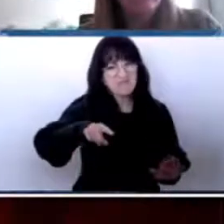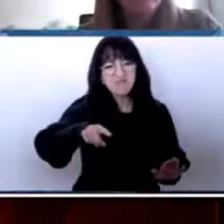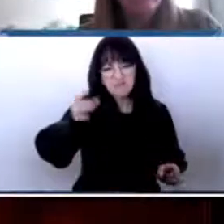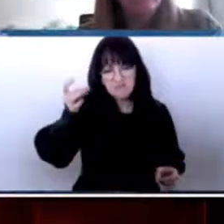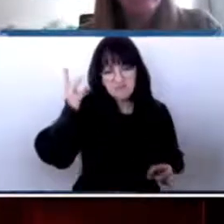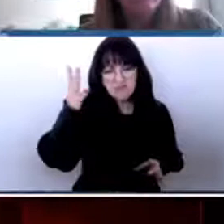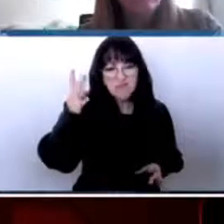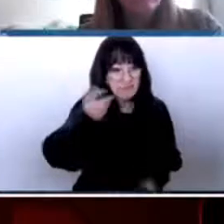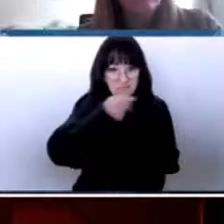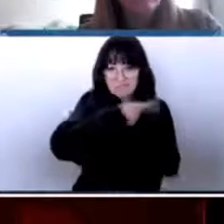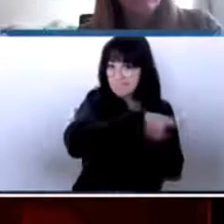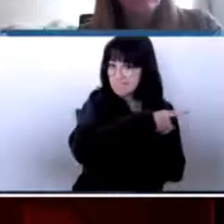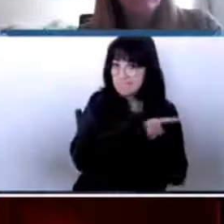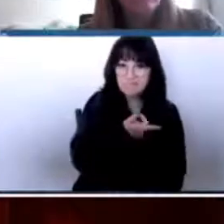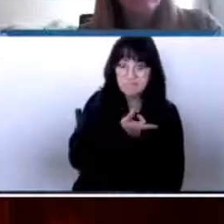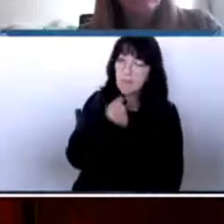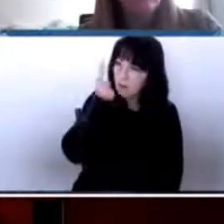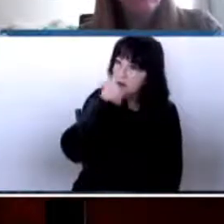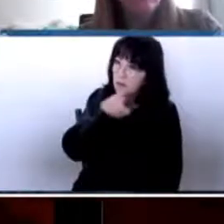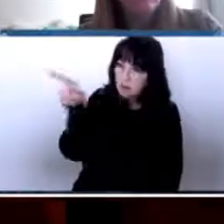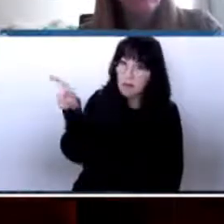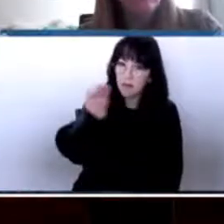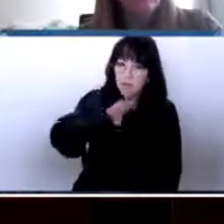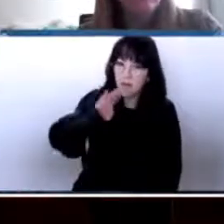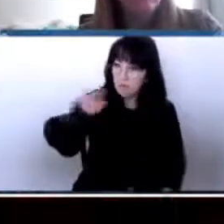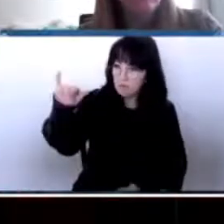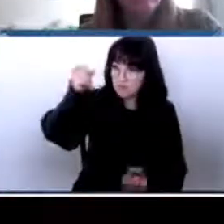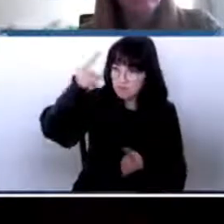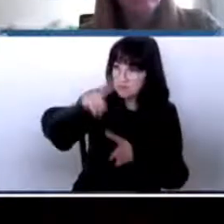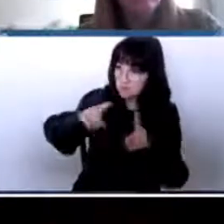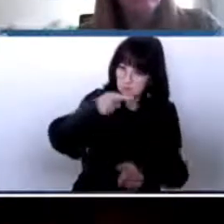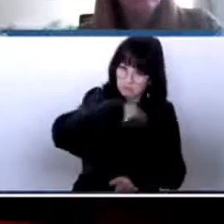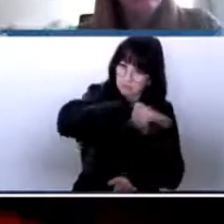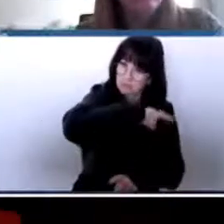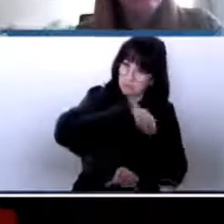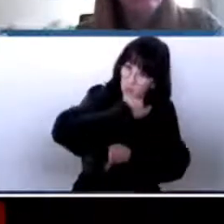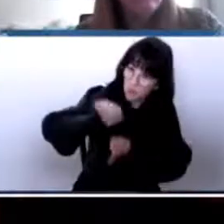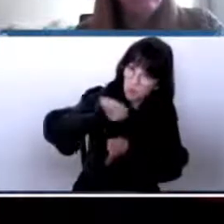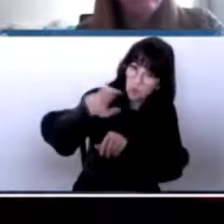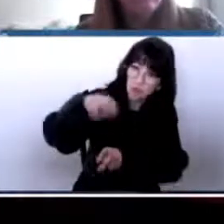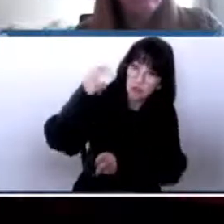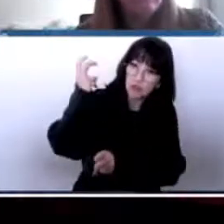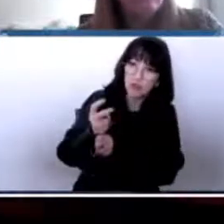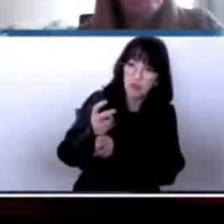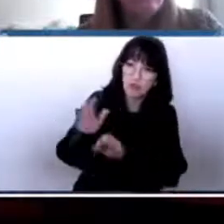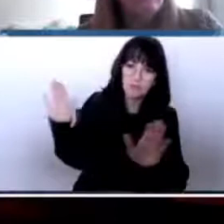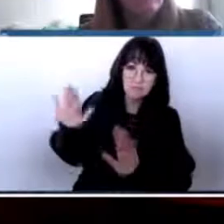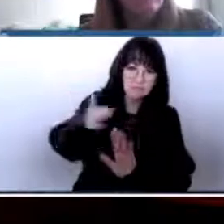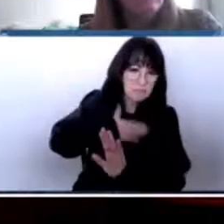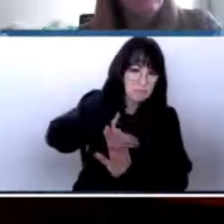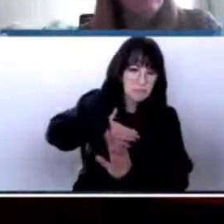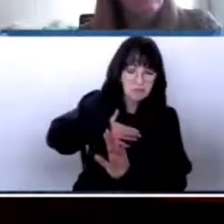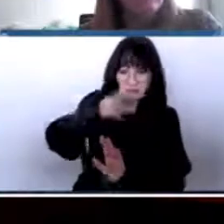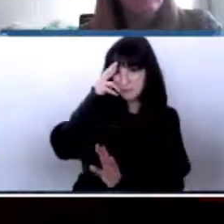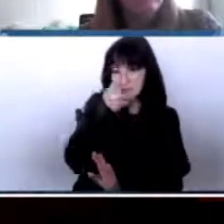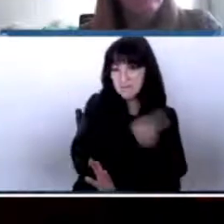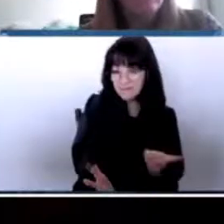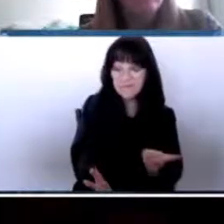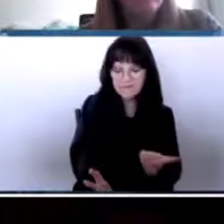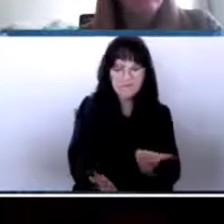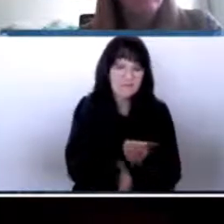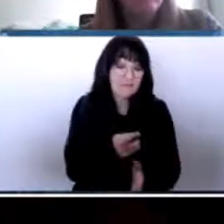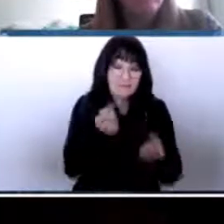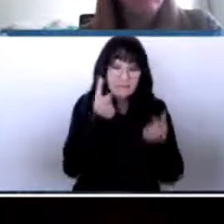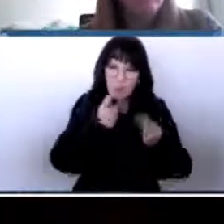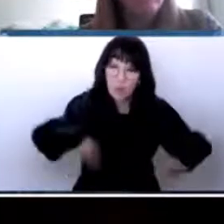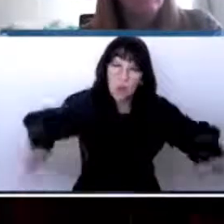they understand everybody's frustration and their anxiety right now. But like the governor started with, it's a shared responsibility amongst everybody. We have